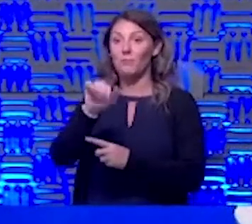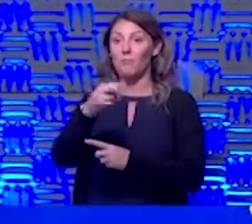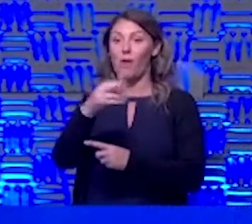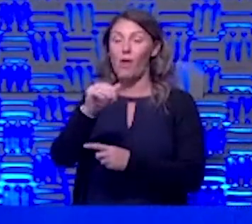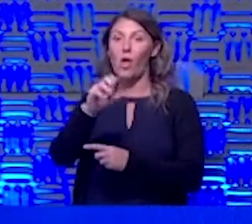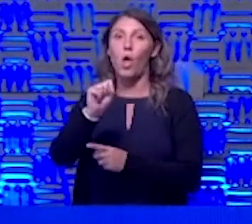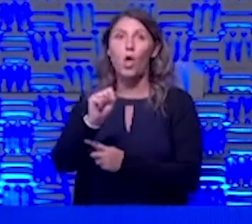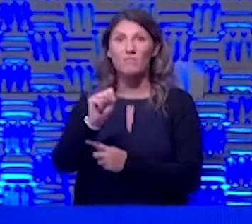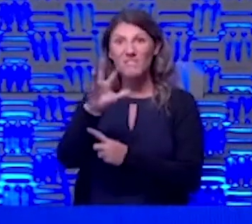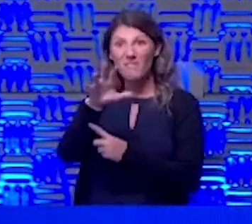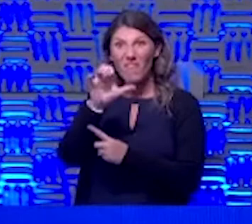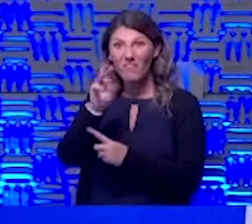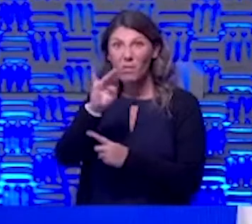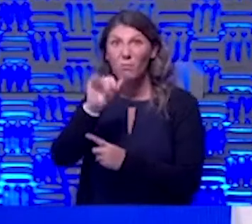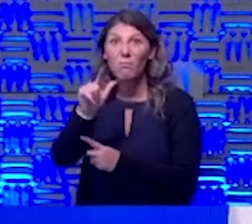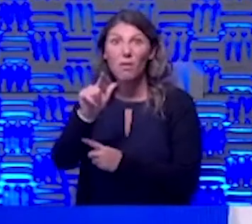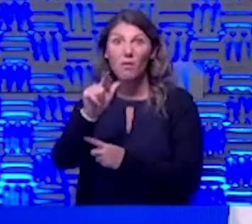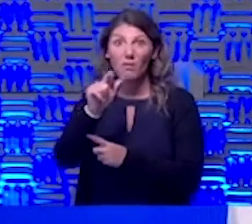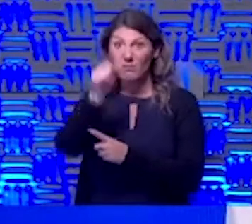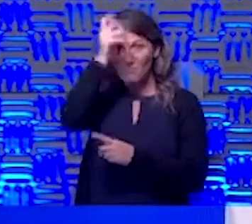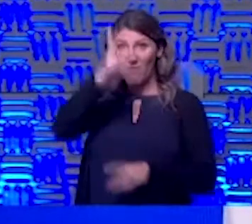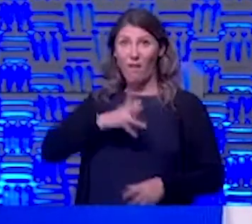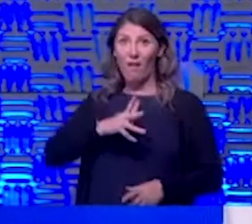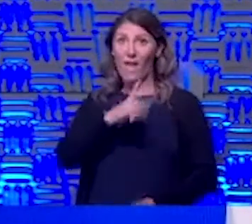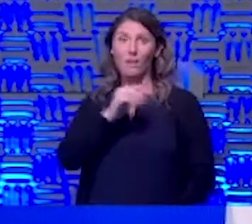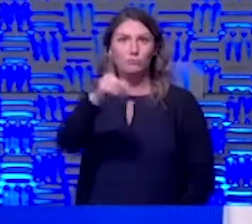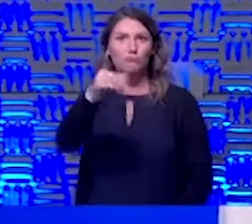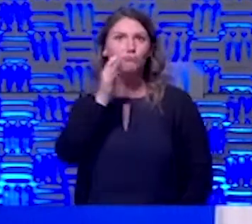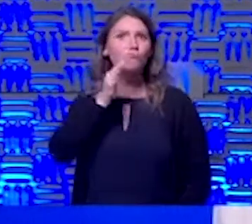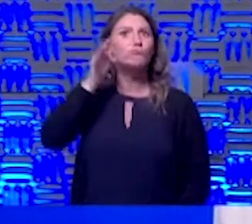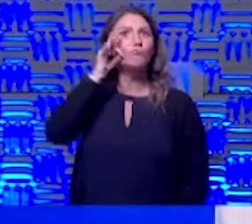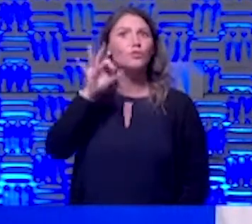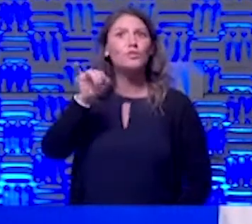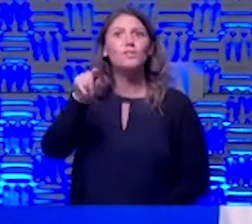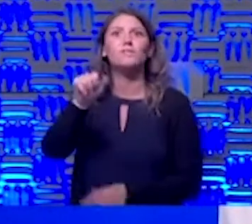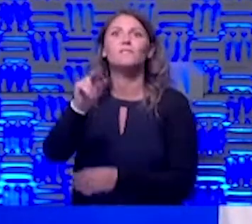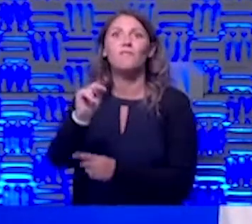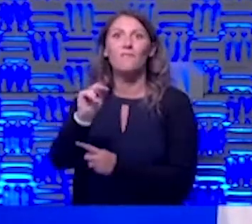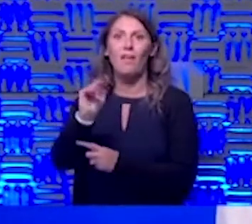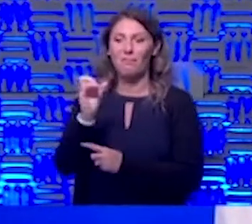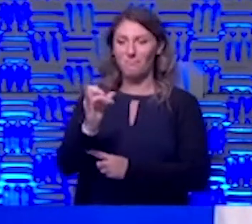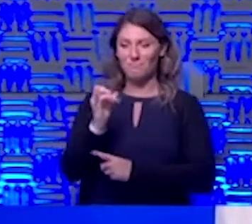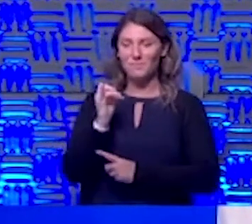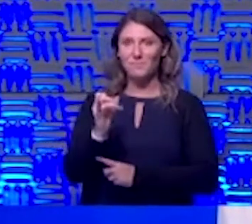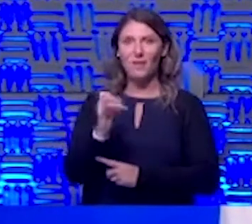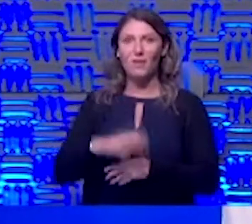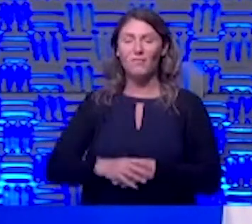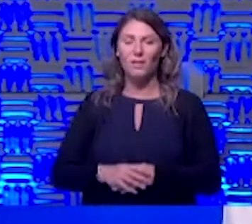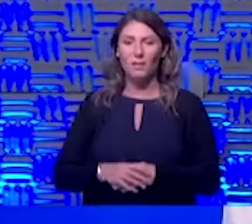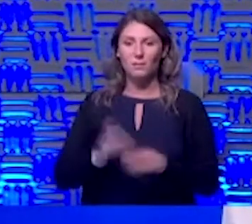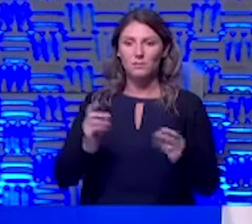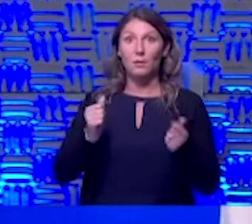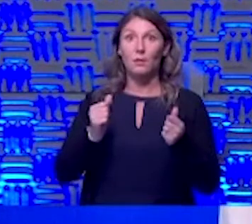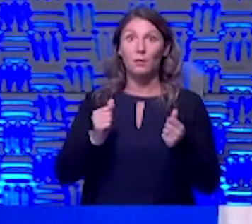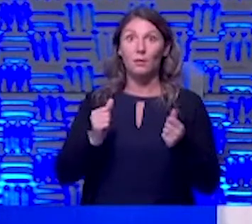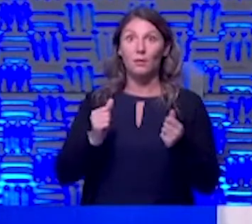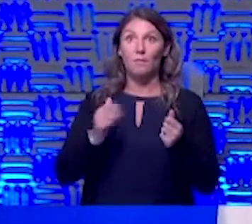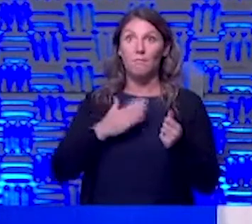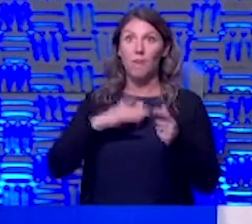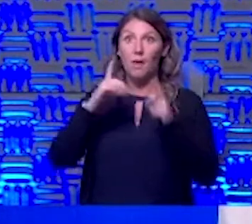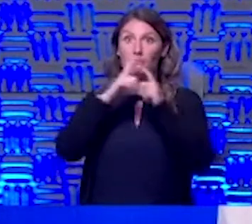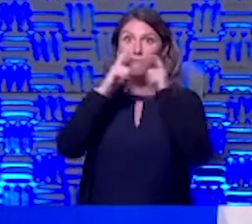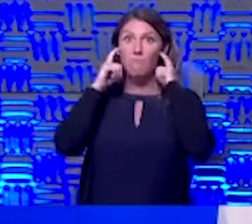man, is coming towards you, and you're a Chiefs fan, like I am. And all of a sudden, you think to yourself, do I have my mask on?